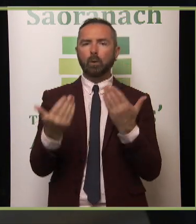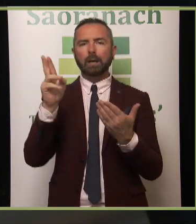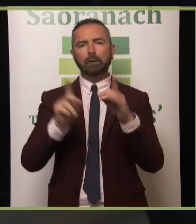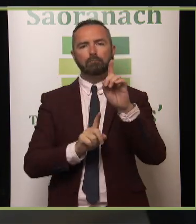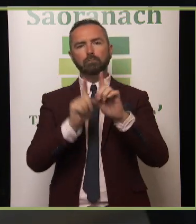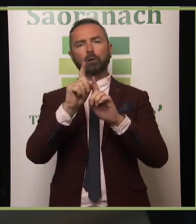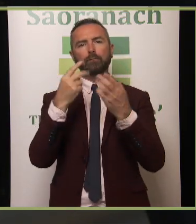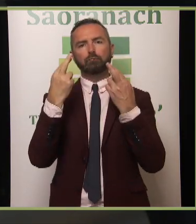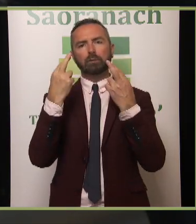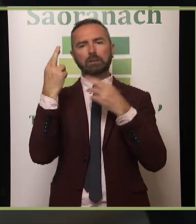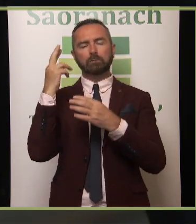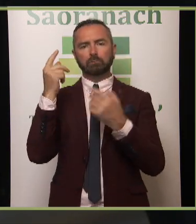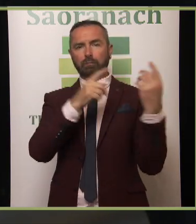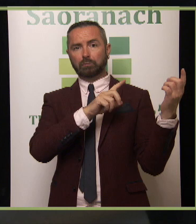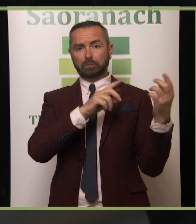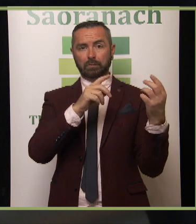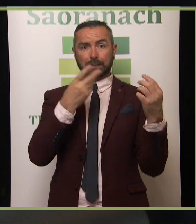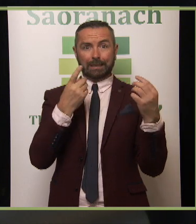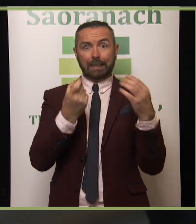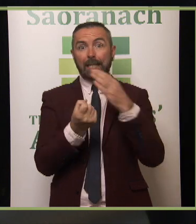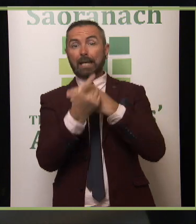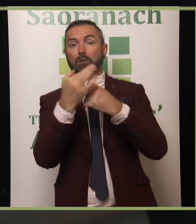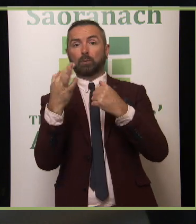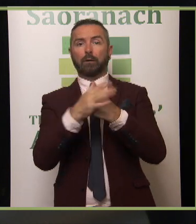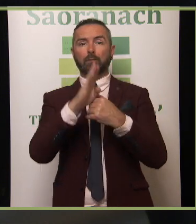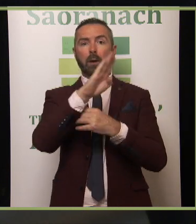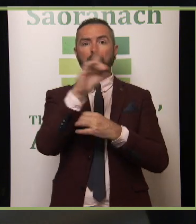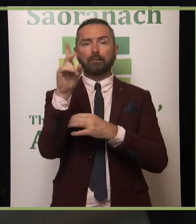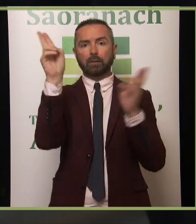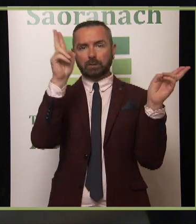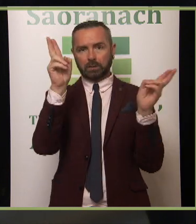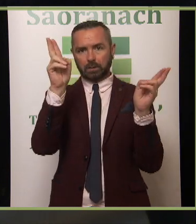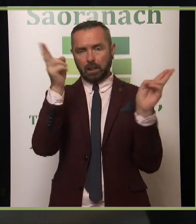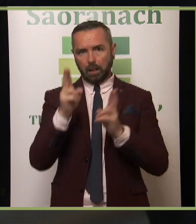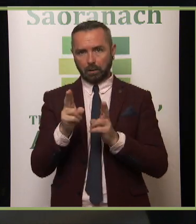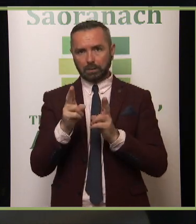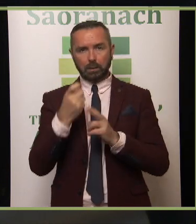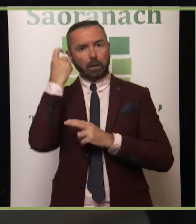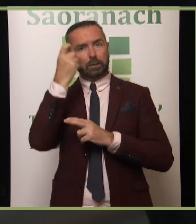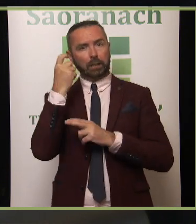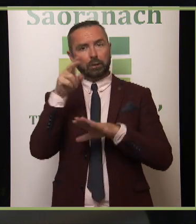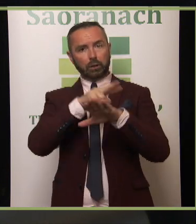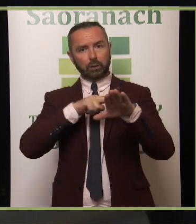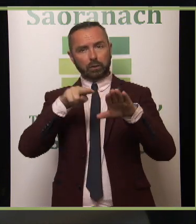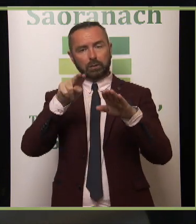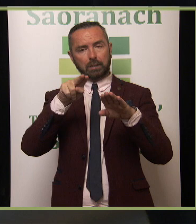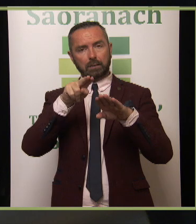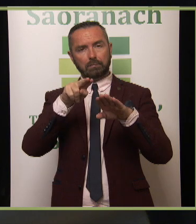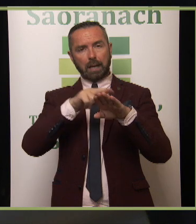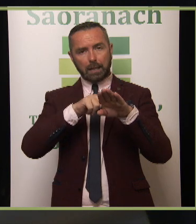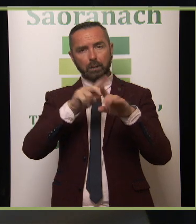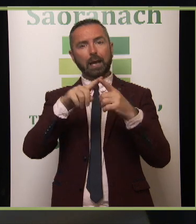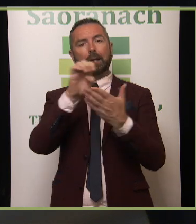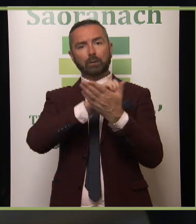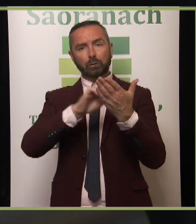to the issue of biodiversity loss, considering the international, European, national dimensions, considering the threats to biodiversity and the opportunities